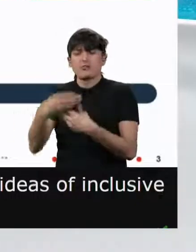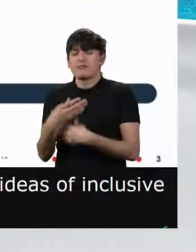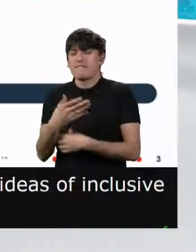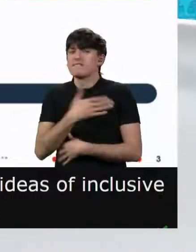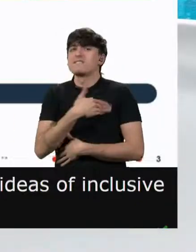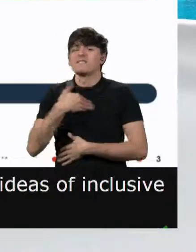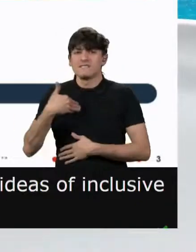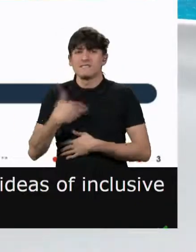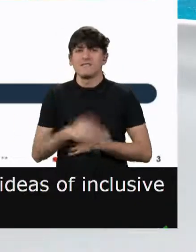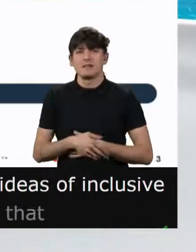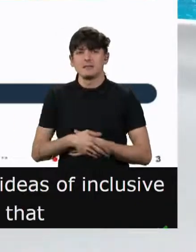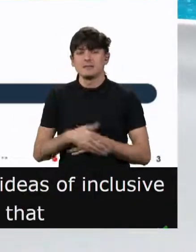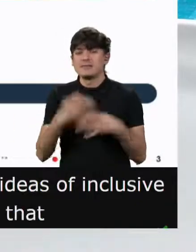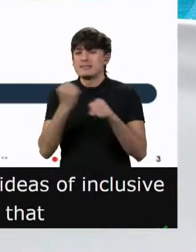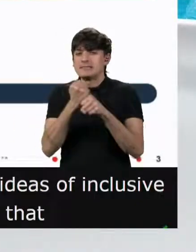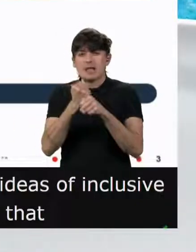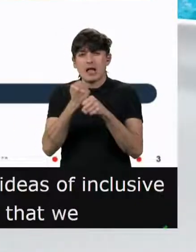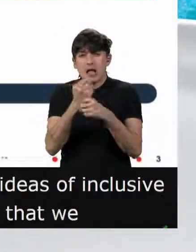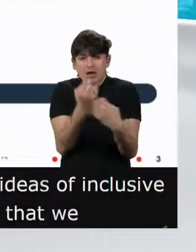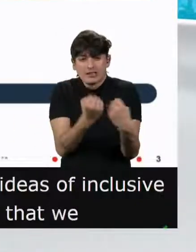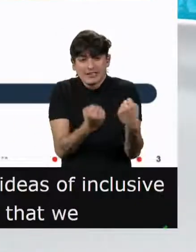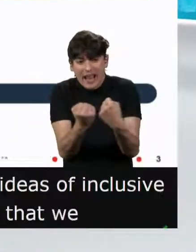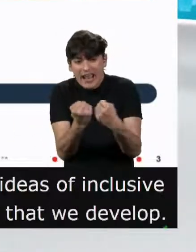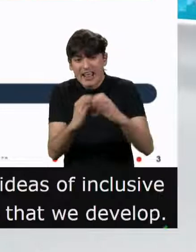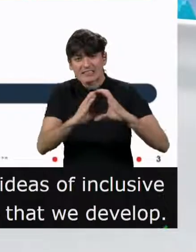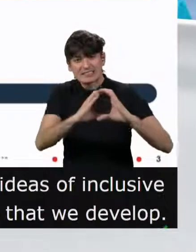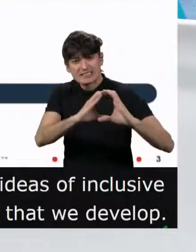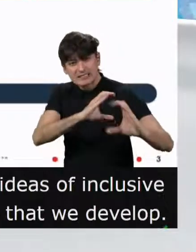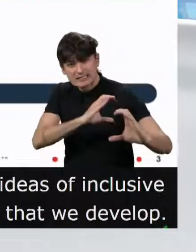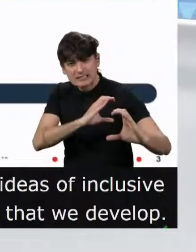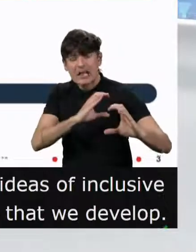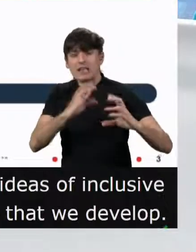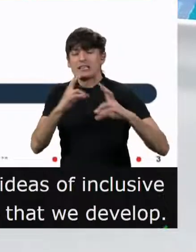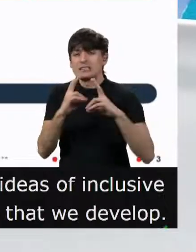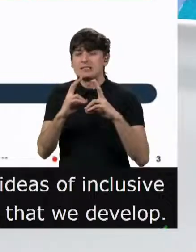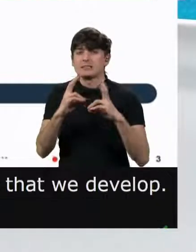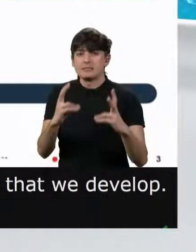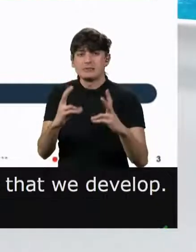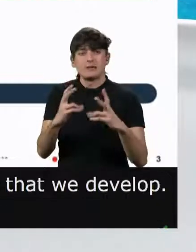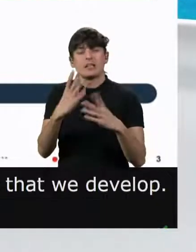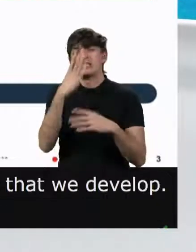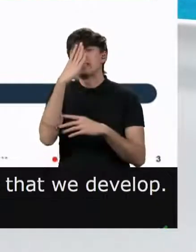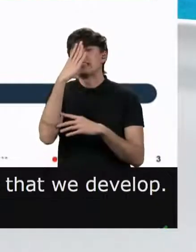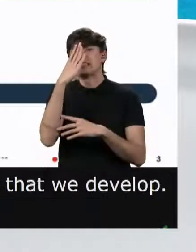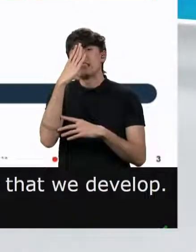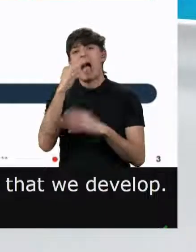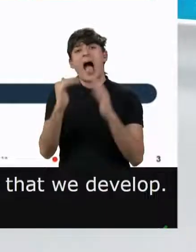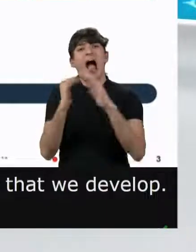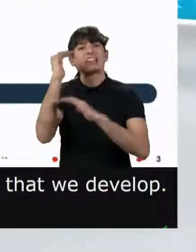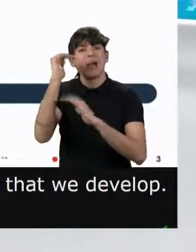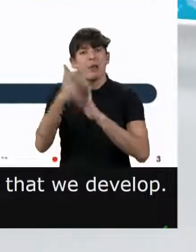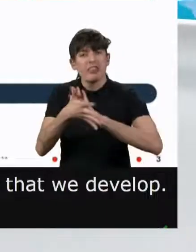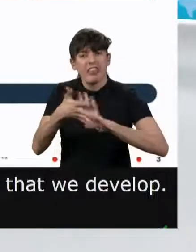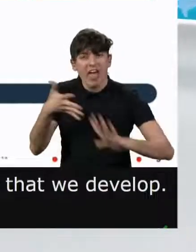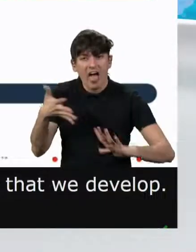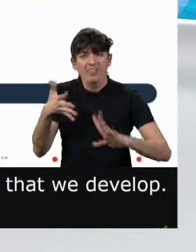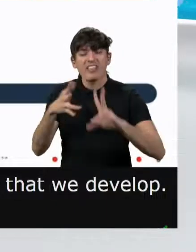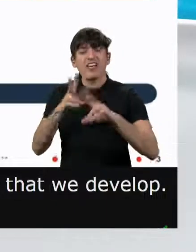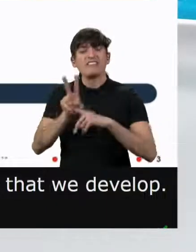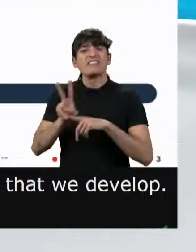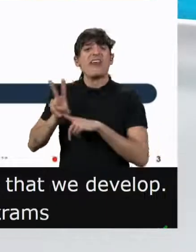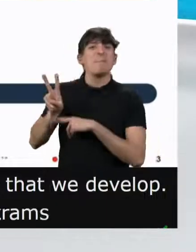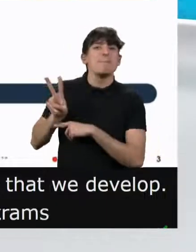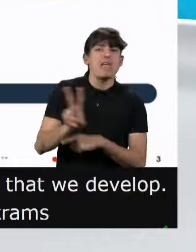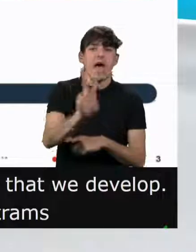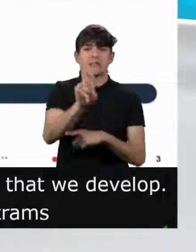work in the train cars, high-speed train cars, trams and so forth, and everything